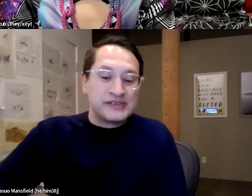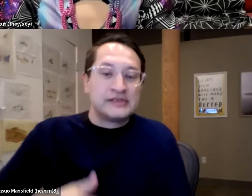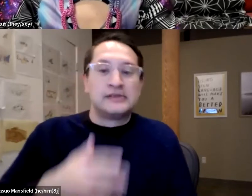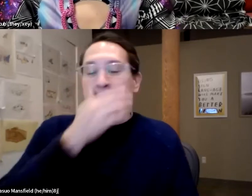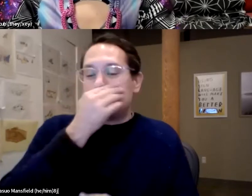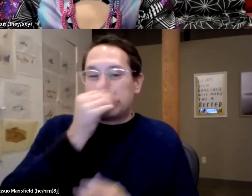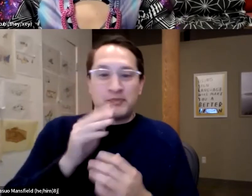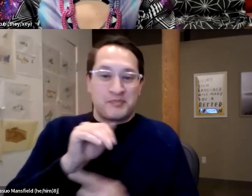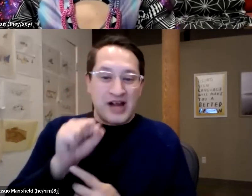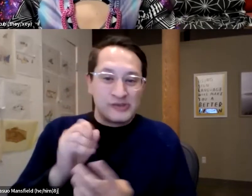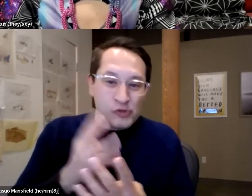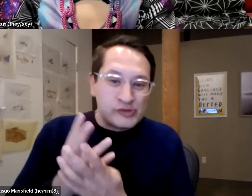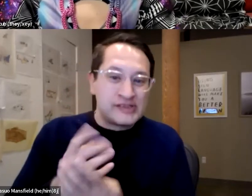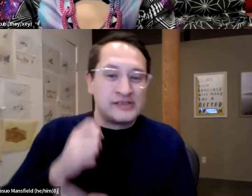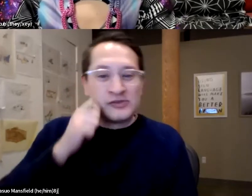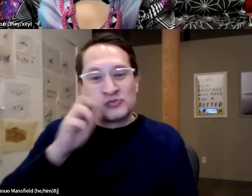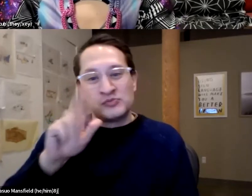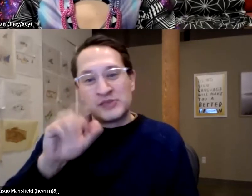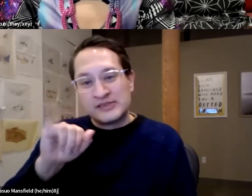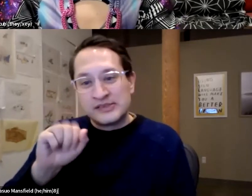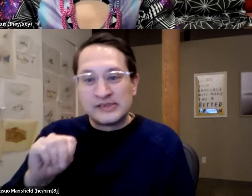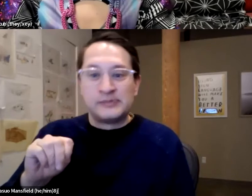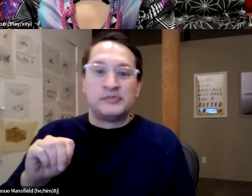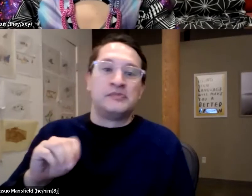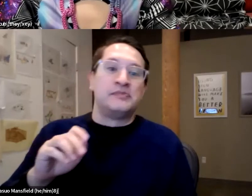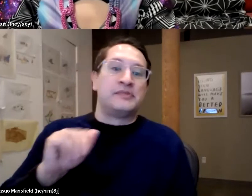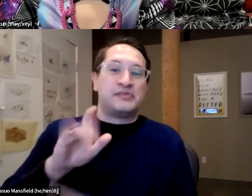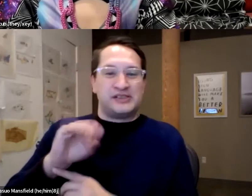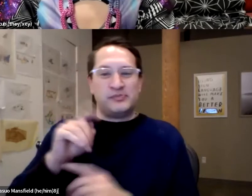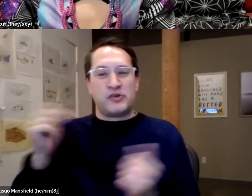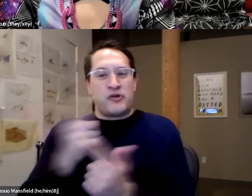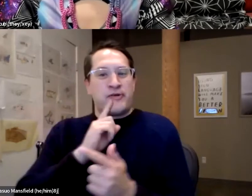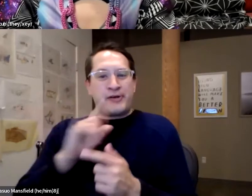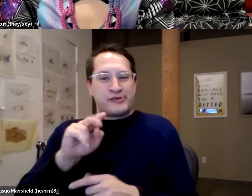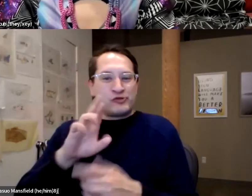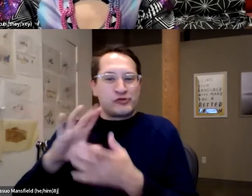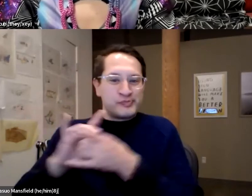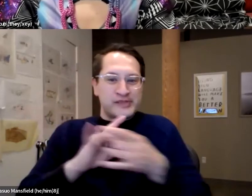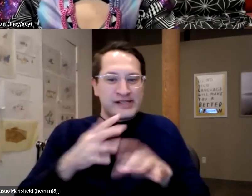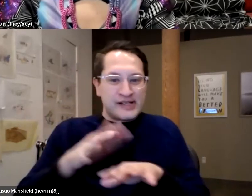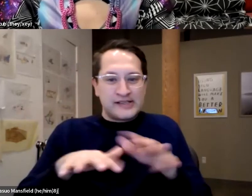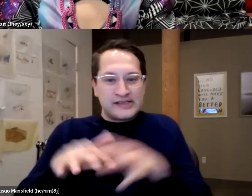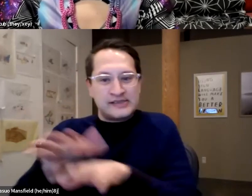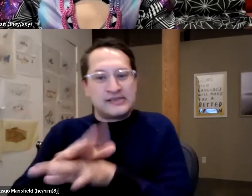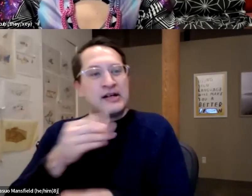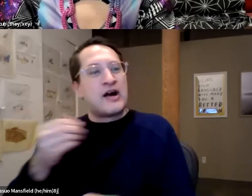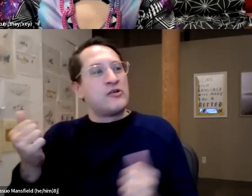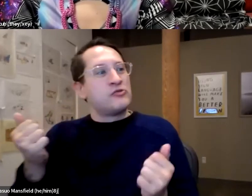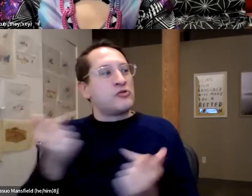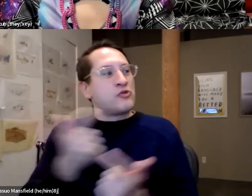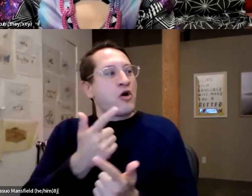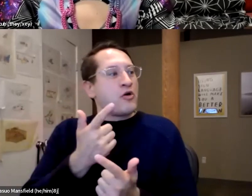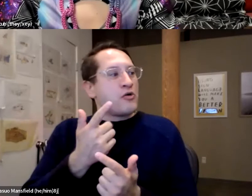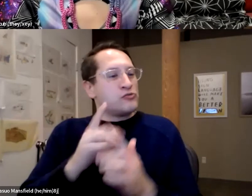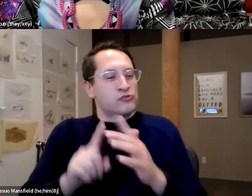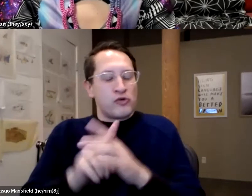other forms of oppression, mass incarceration, racism, ableism, all are interconnected